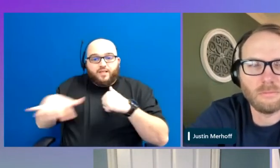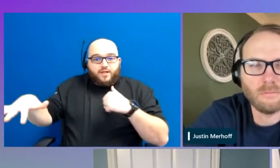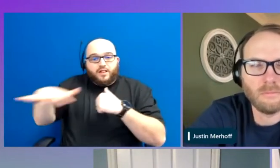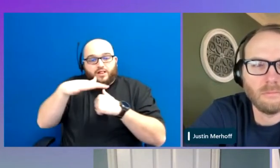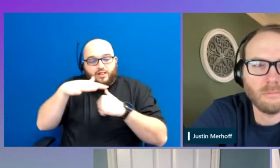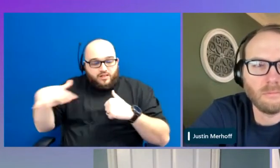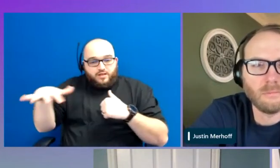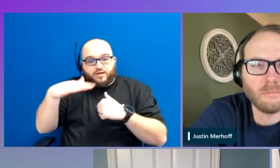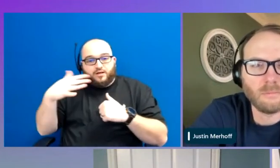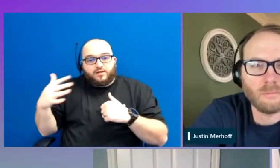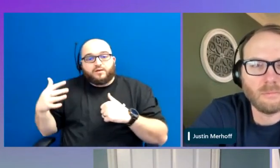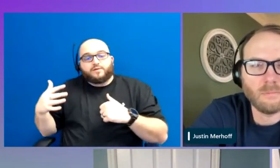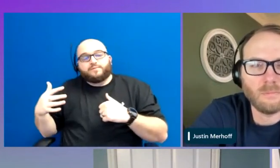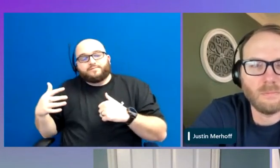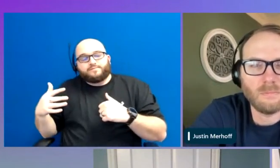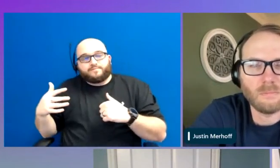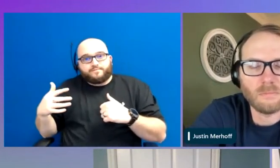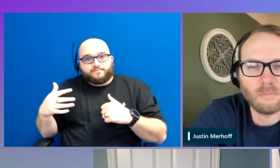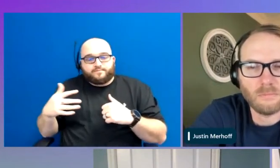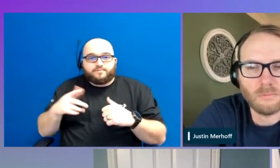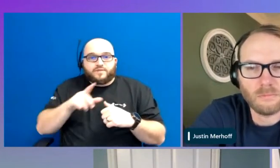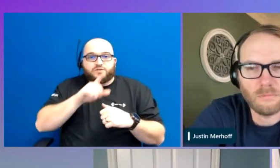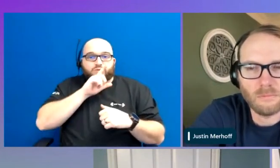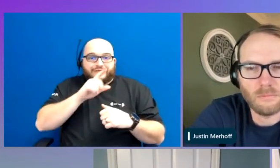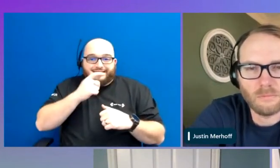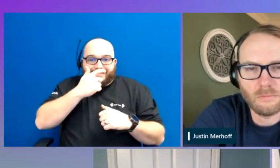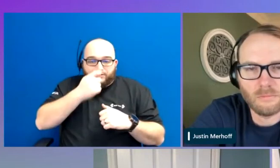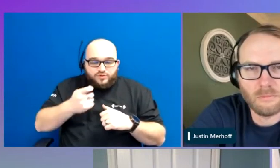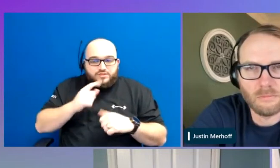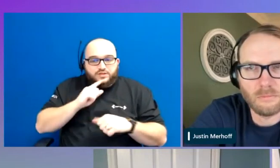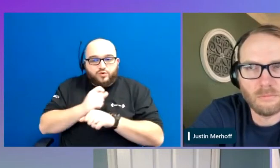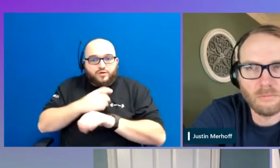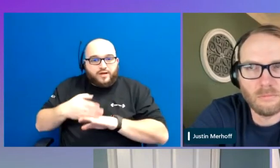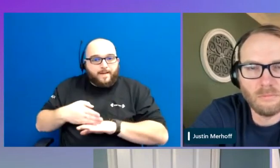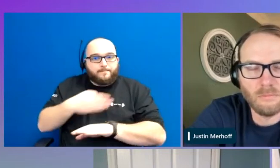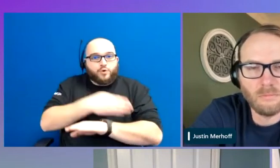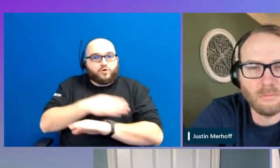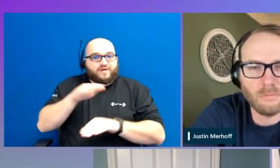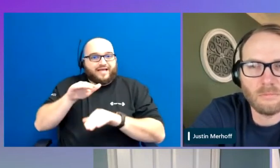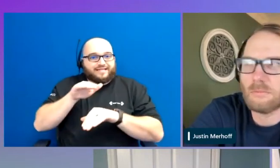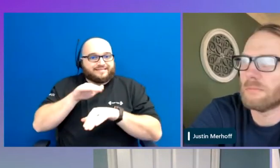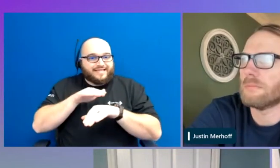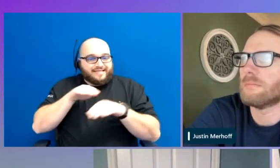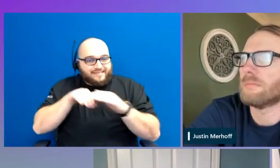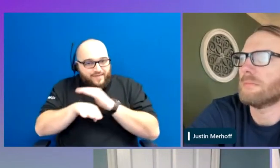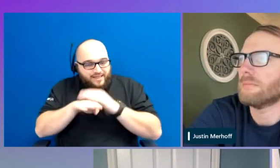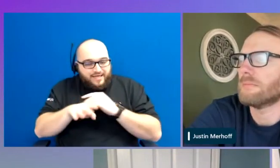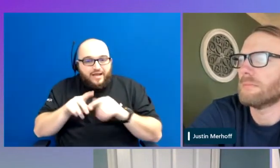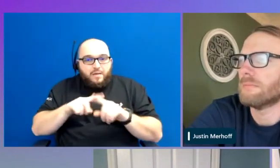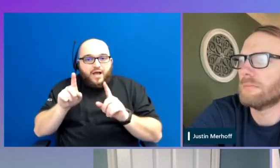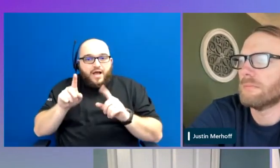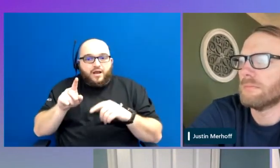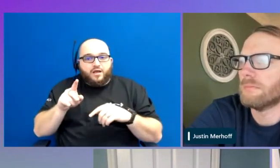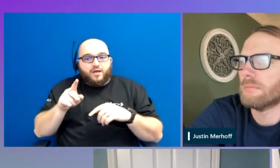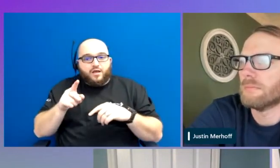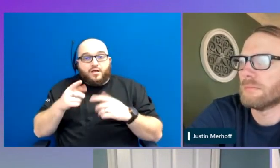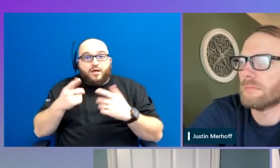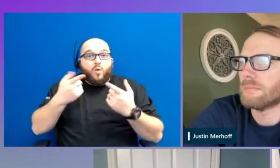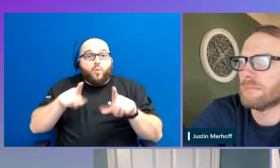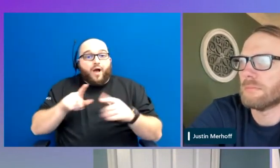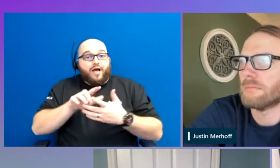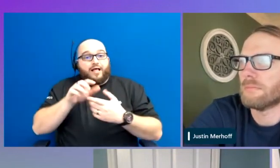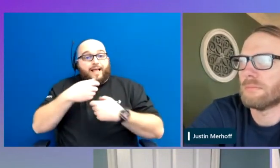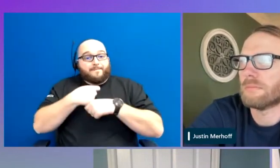that's really interesting and enhancing accessibility. But at the same time, while designing AI tools,